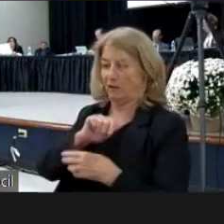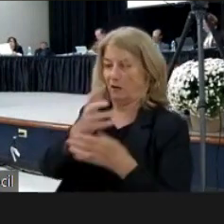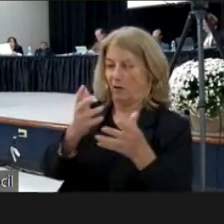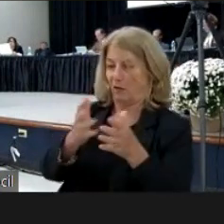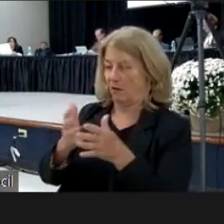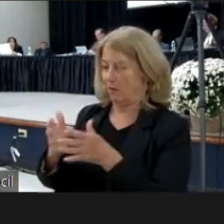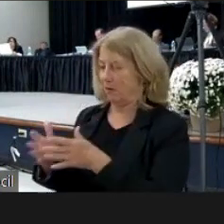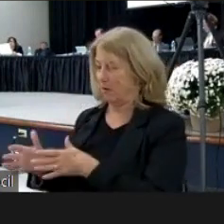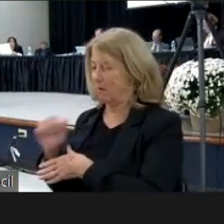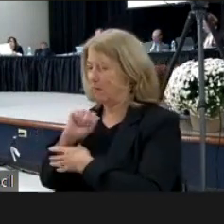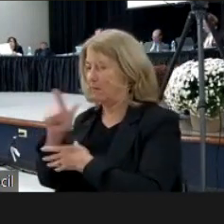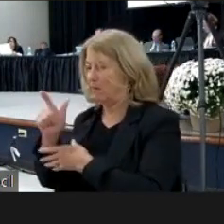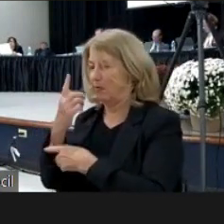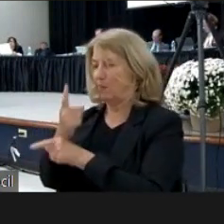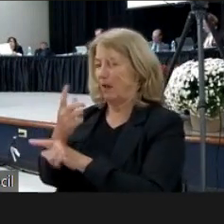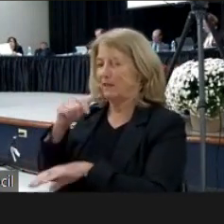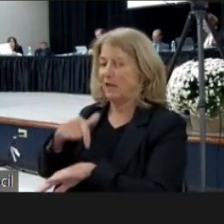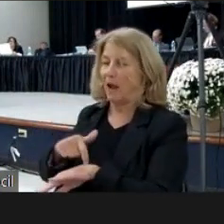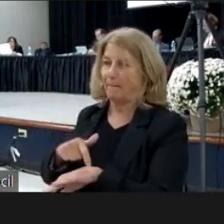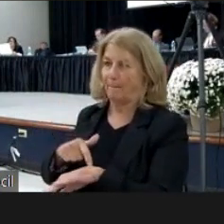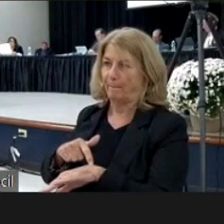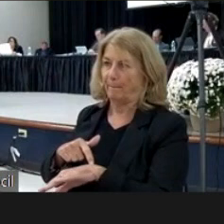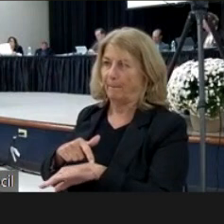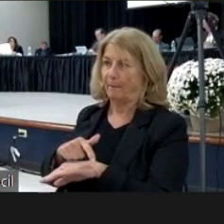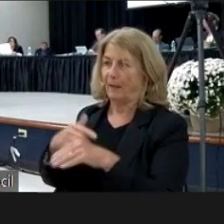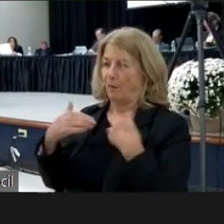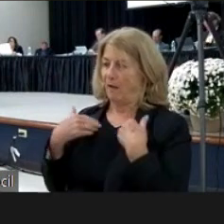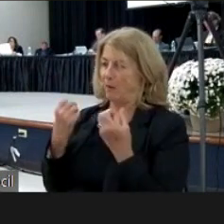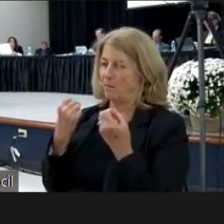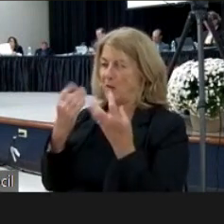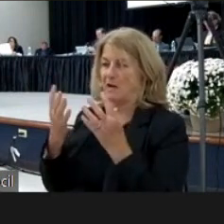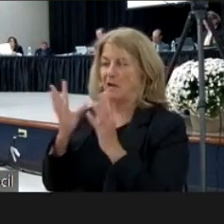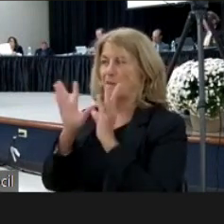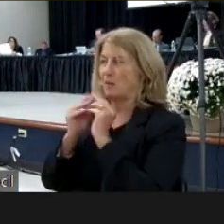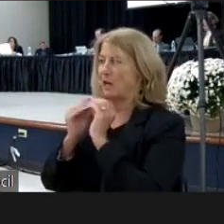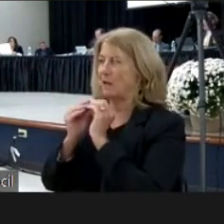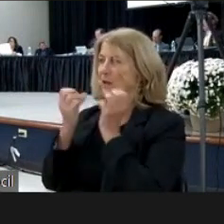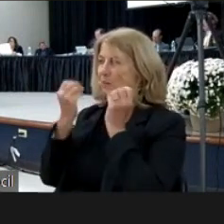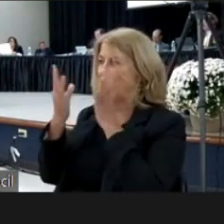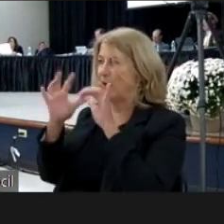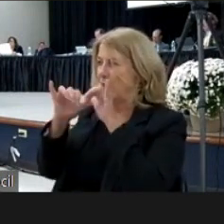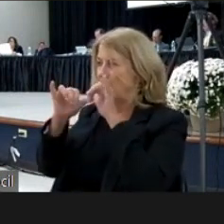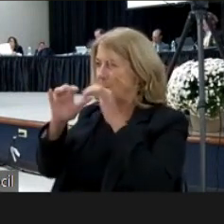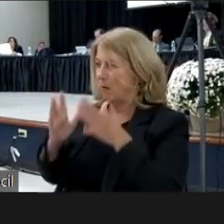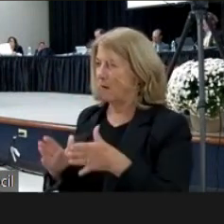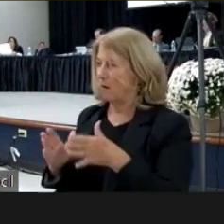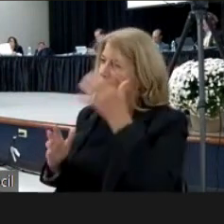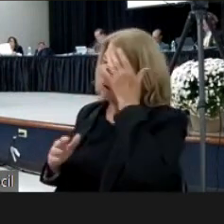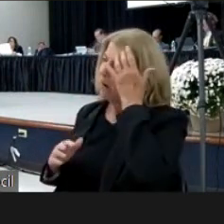And we have many meetings with many engineers and architects and